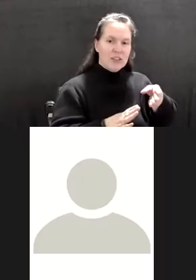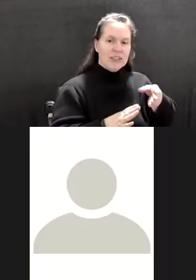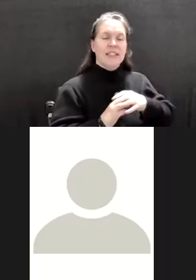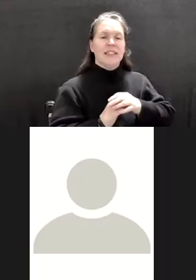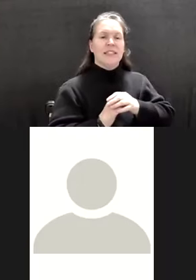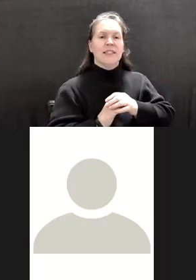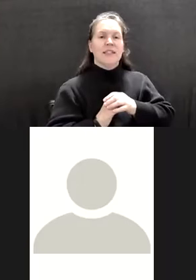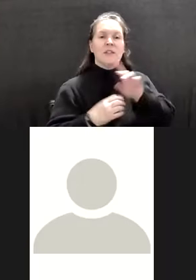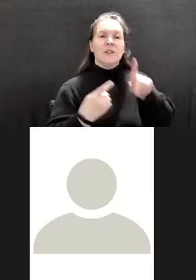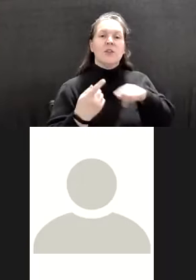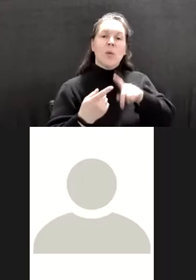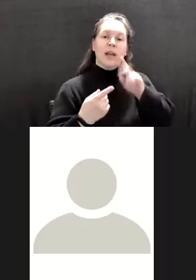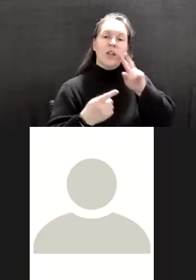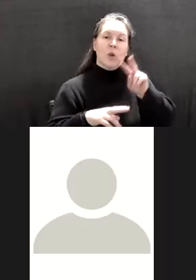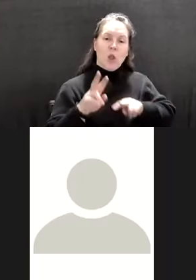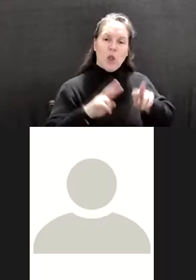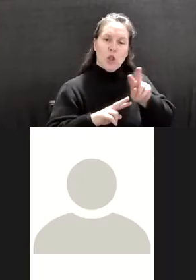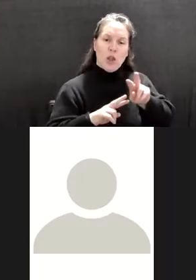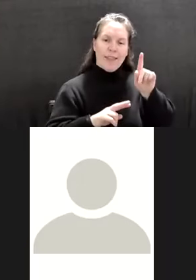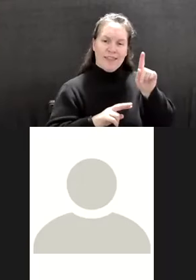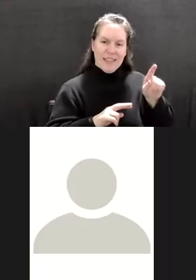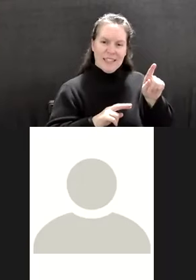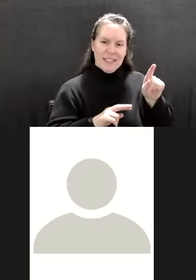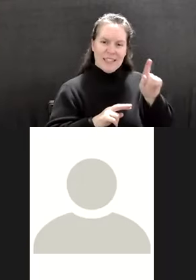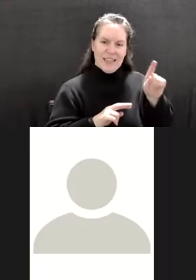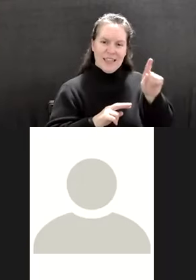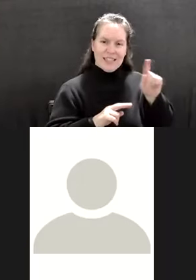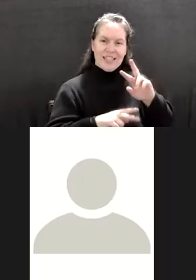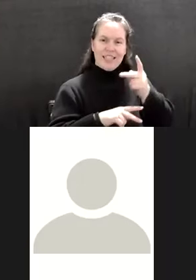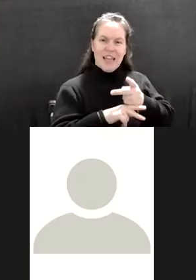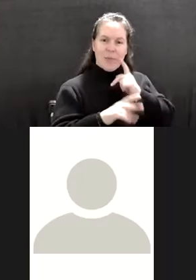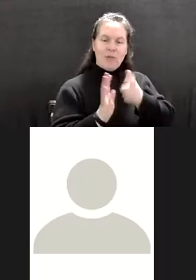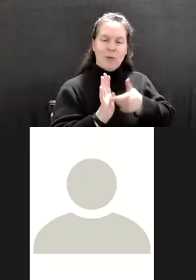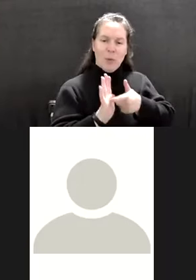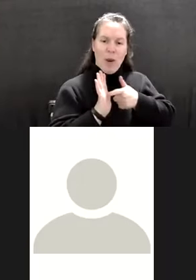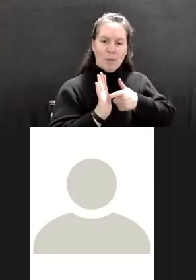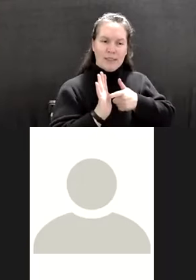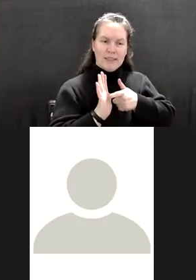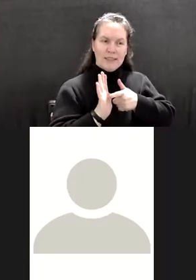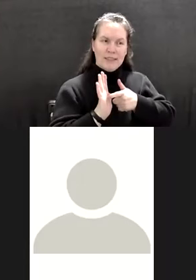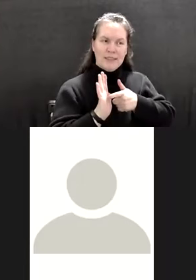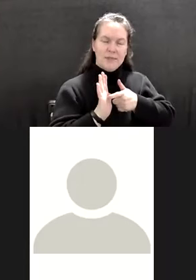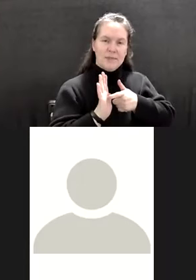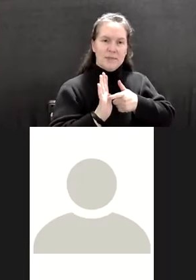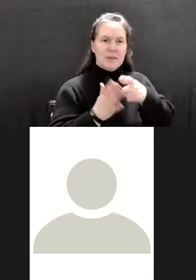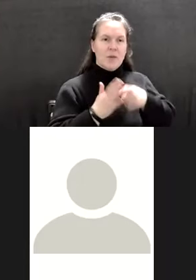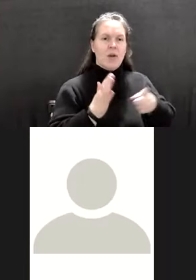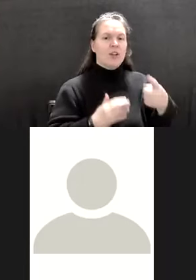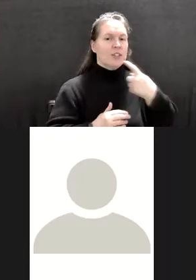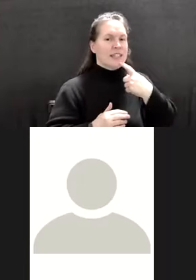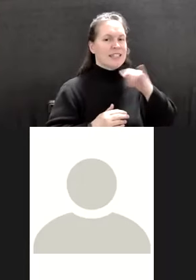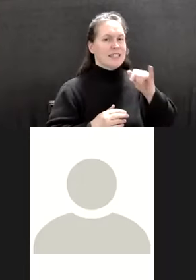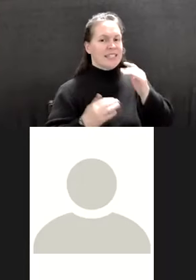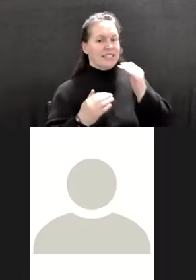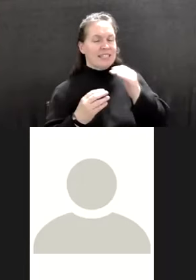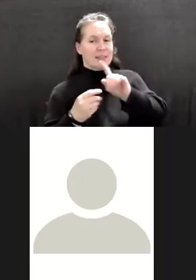so when you look at this type of requirement, what we're saying is this many hours